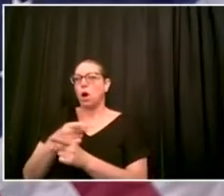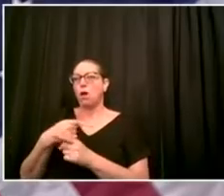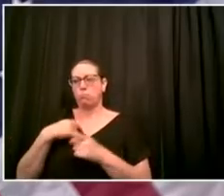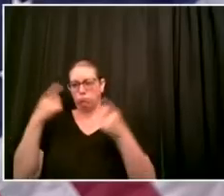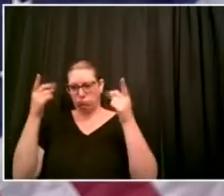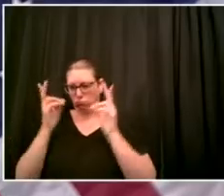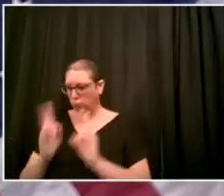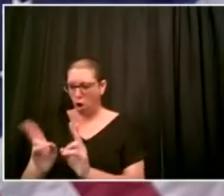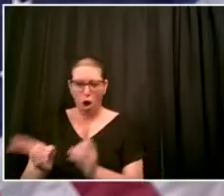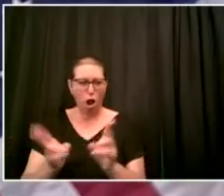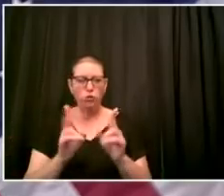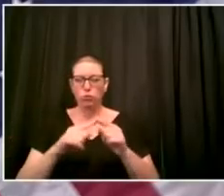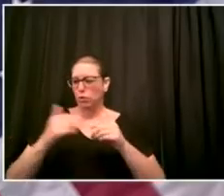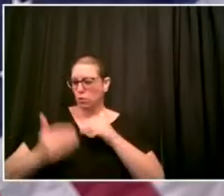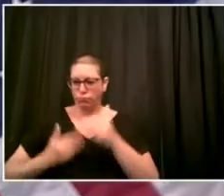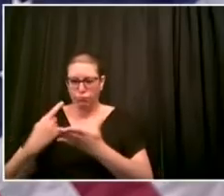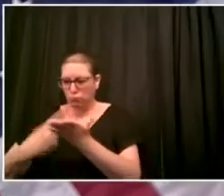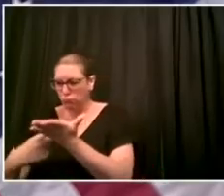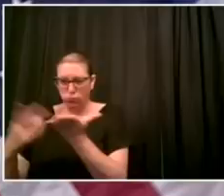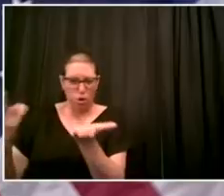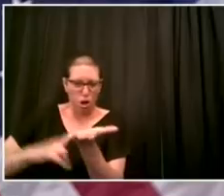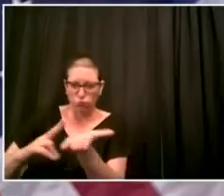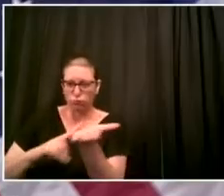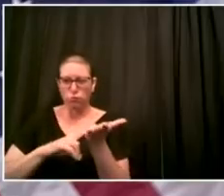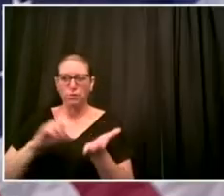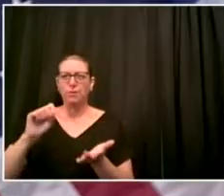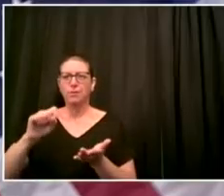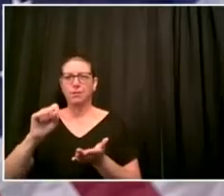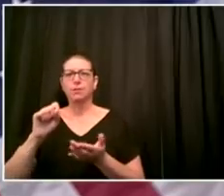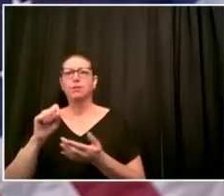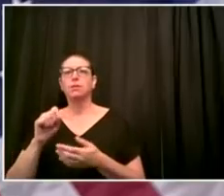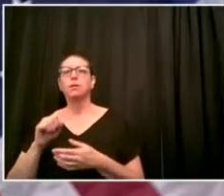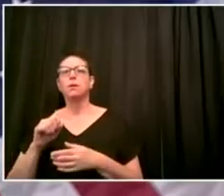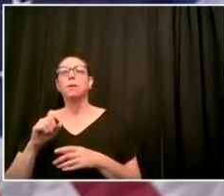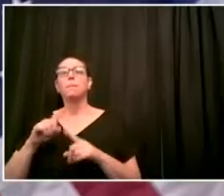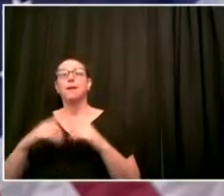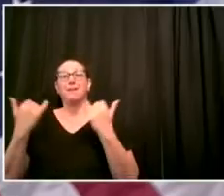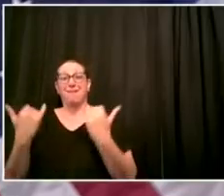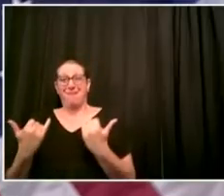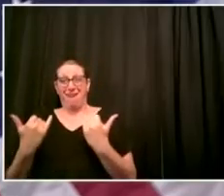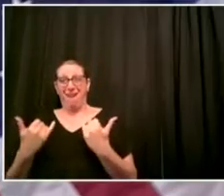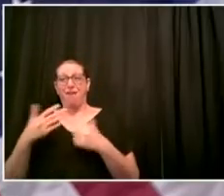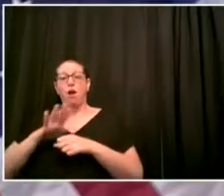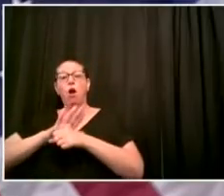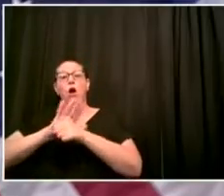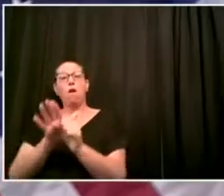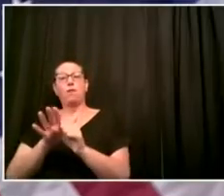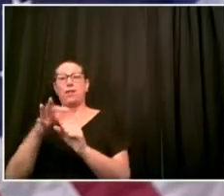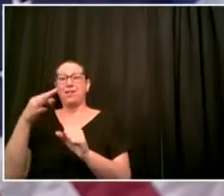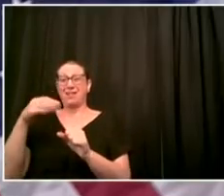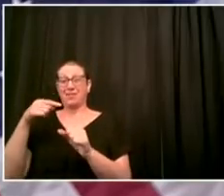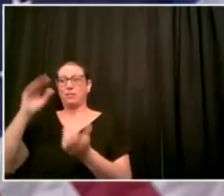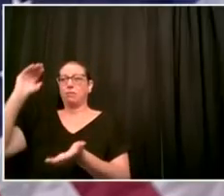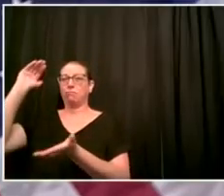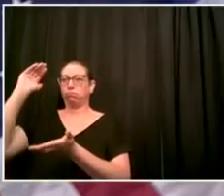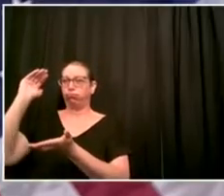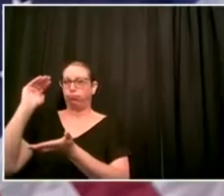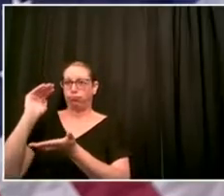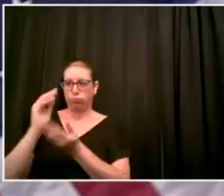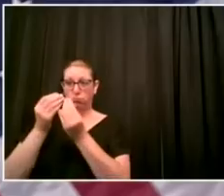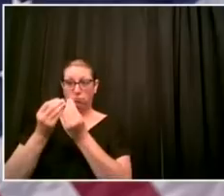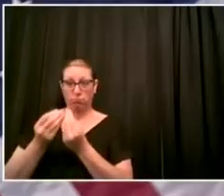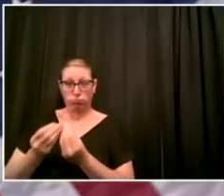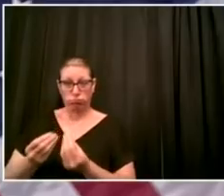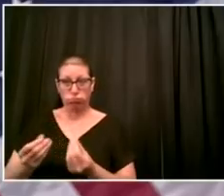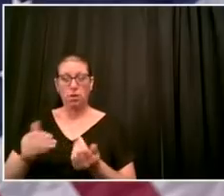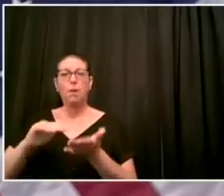But this is, as we move out of the worst of this crisis, we're always going to be looking to do better and to make sure we get what we